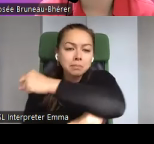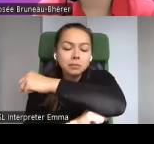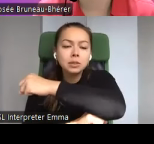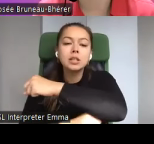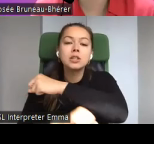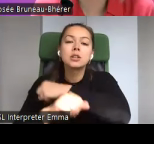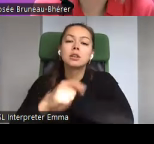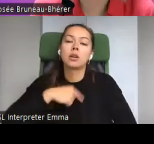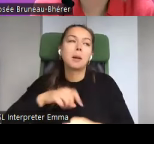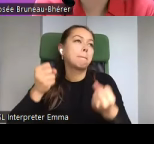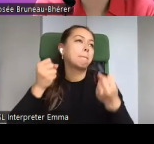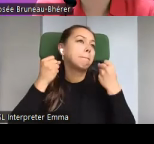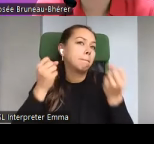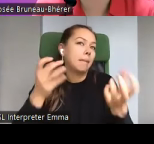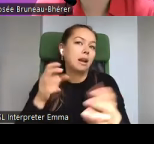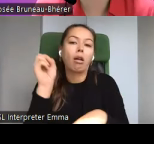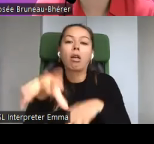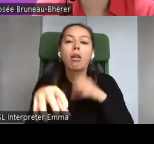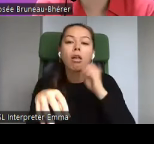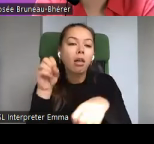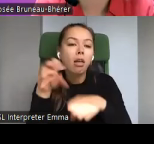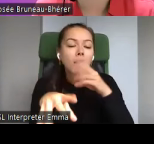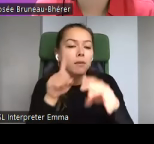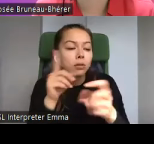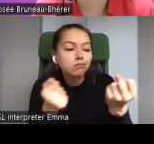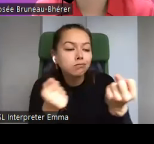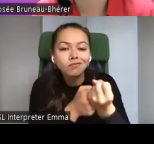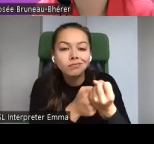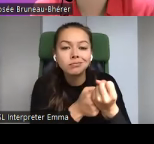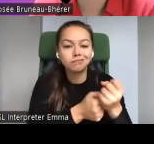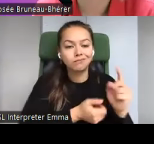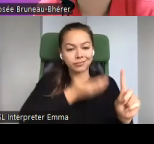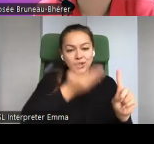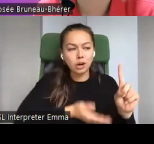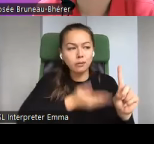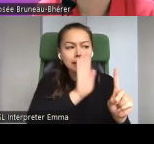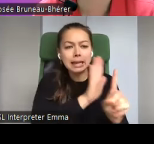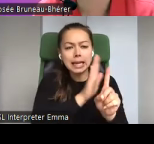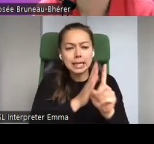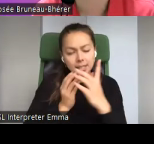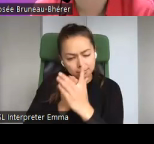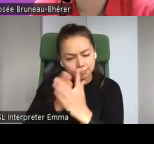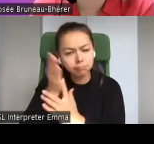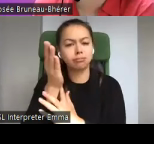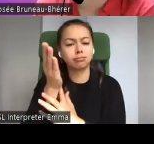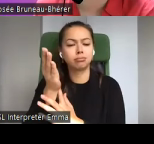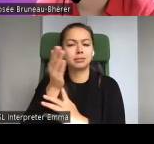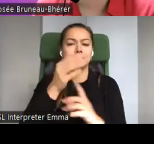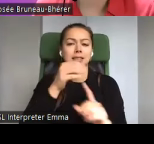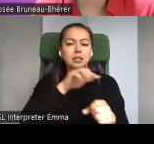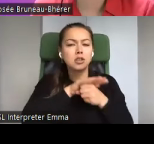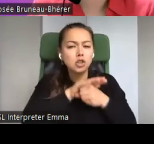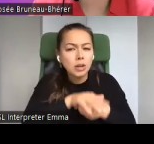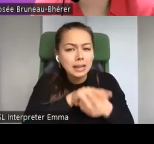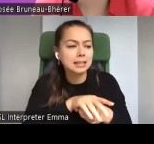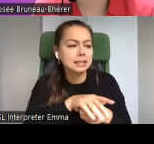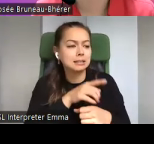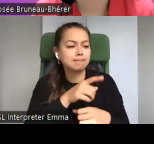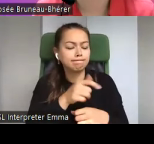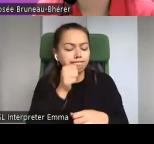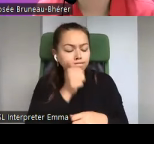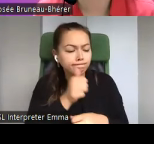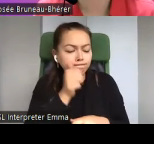to support Jeremy's resilience in the stress he has to live today, this week, and for the rest of the year,